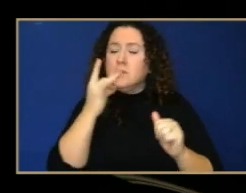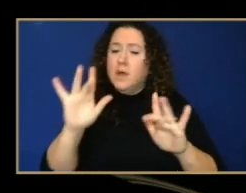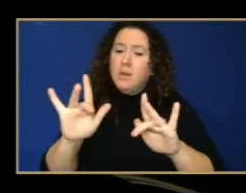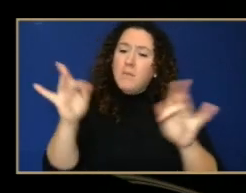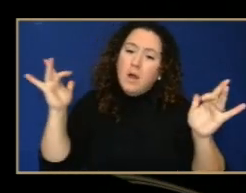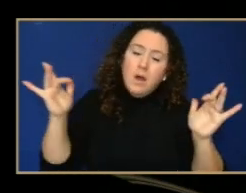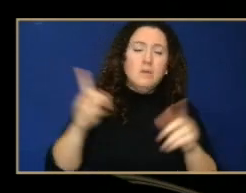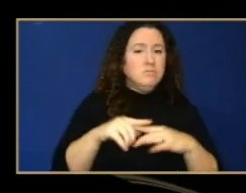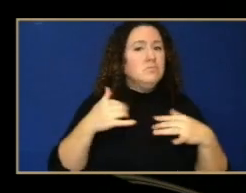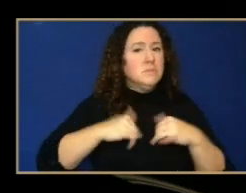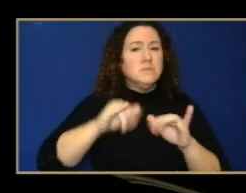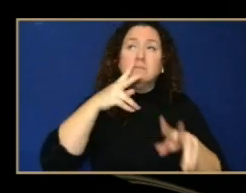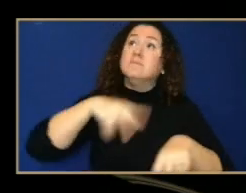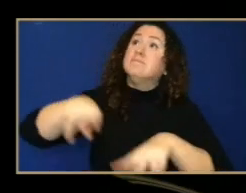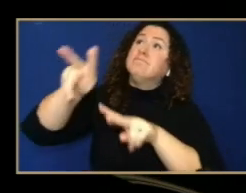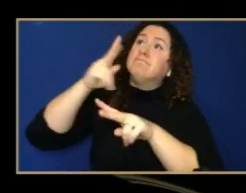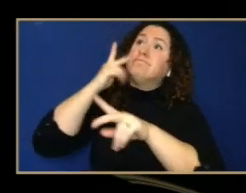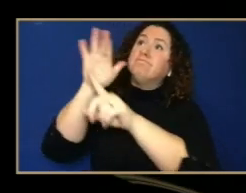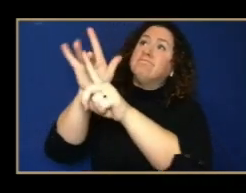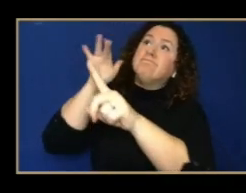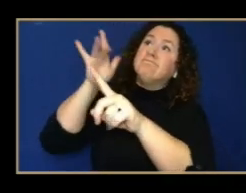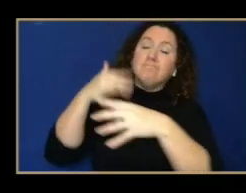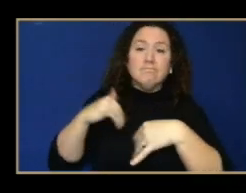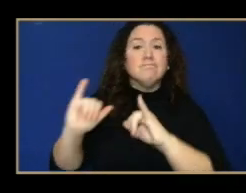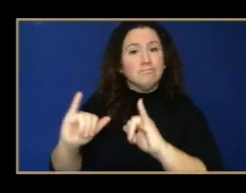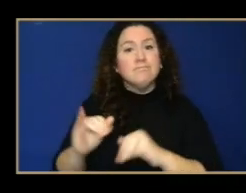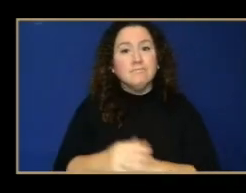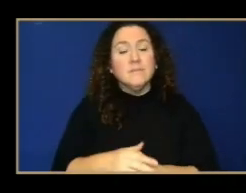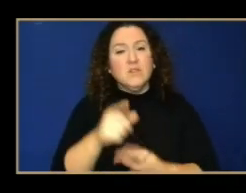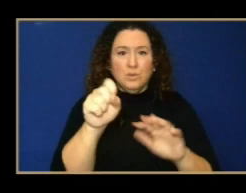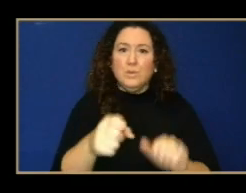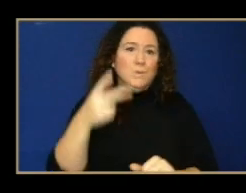able to see Jupiter and probably Saturn from even